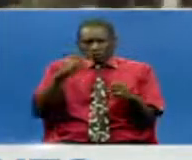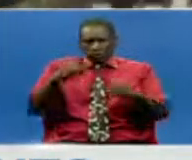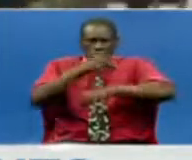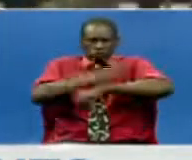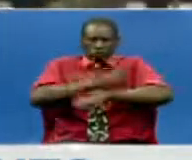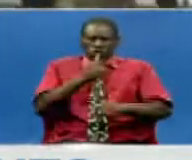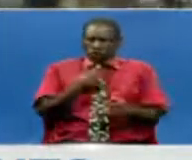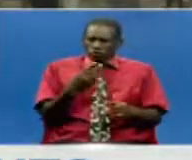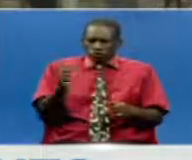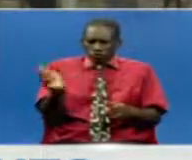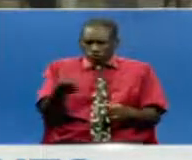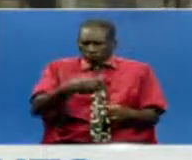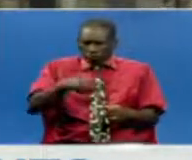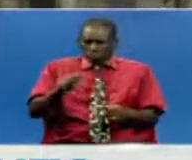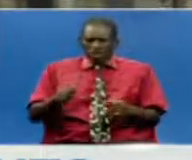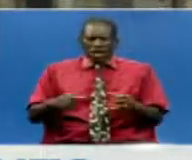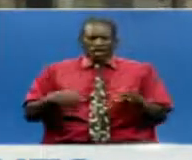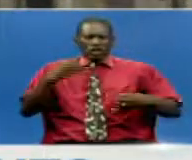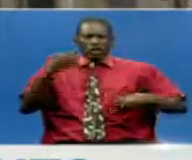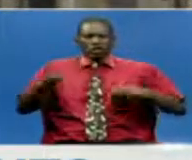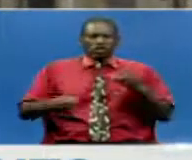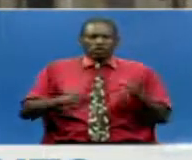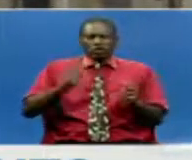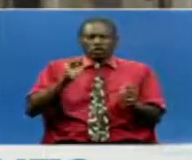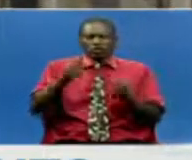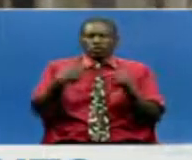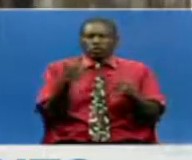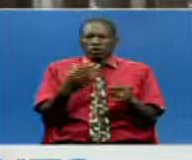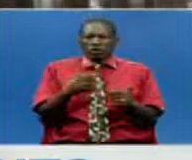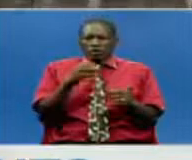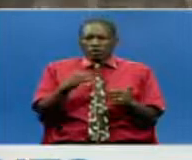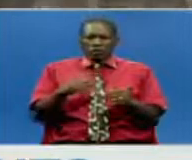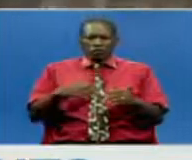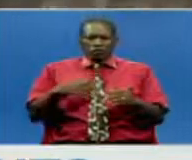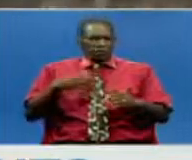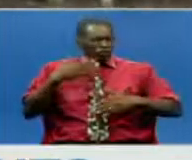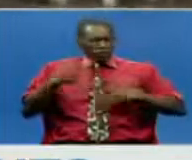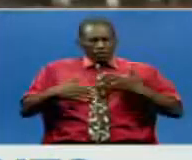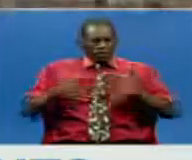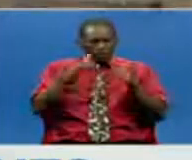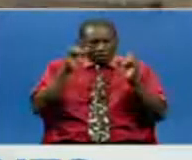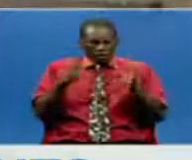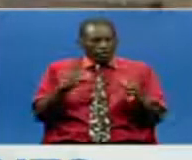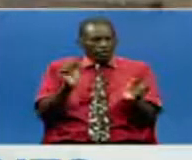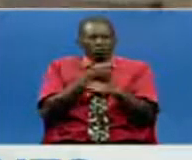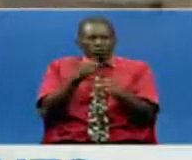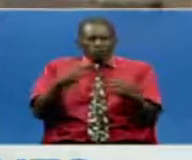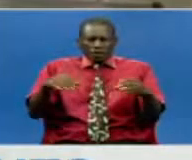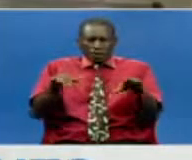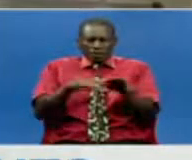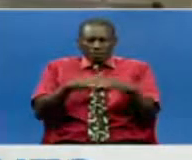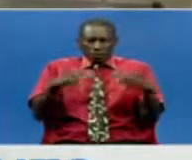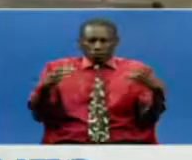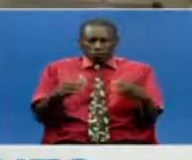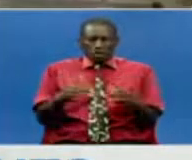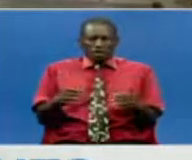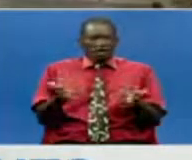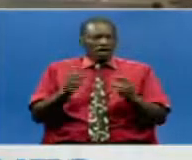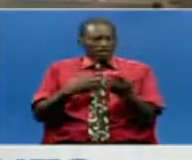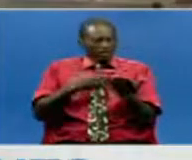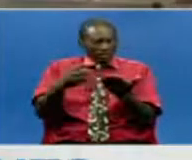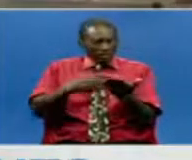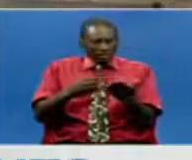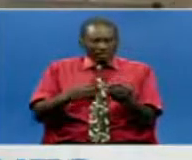table tennis as a leisure sport. If you are in discipline, you can't play in the team. I'm also a disciplinarian. I don't discuss